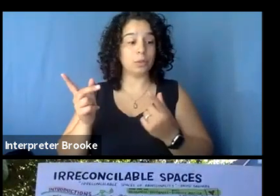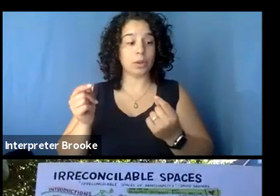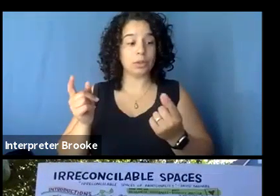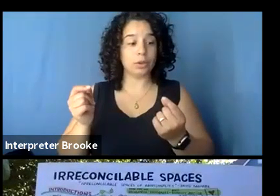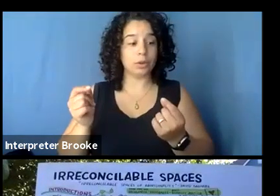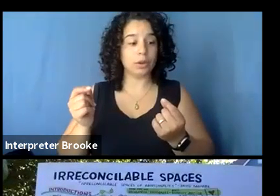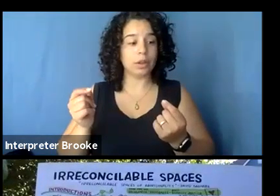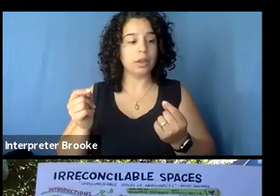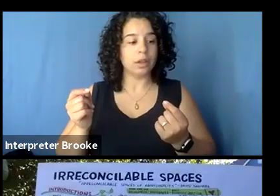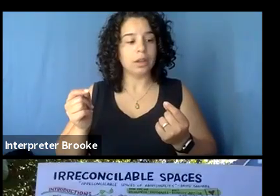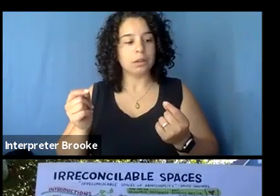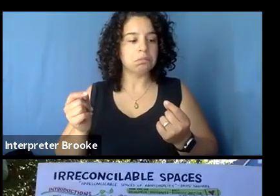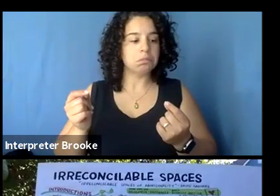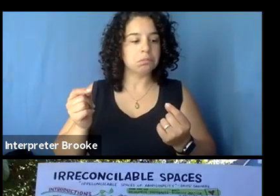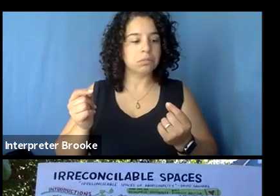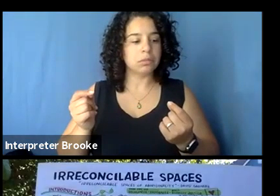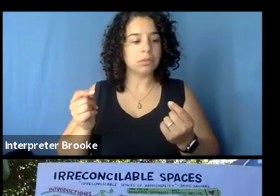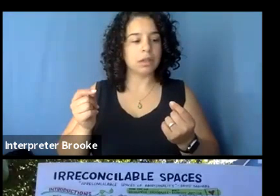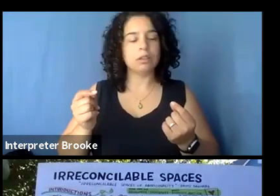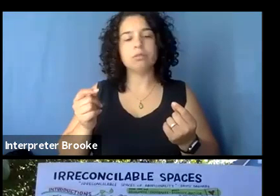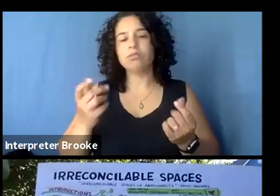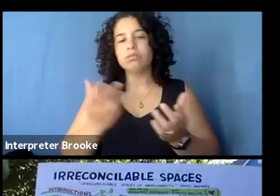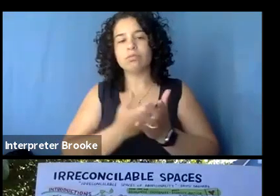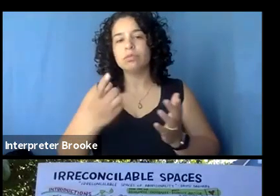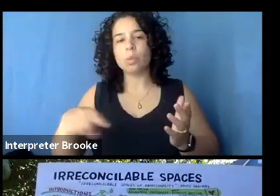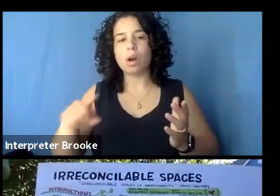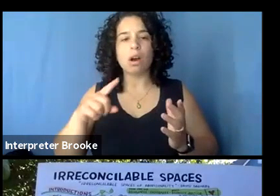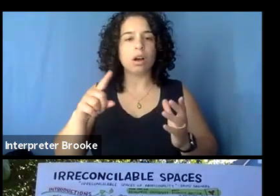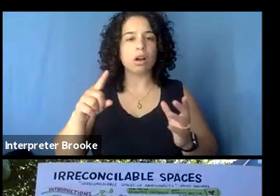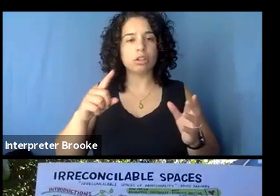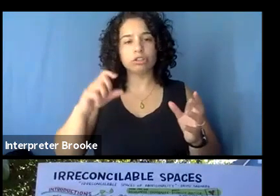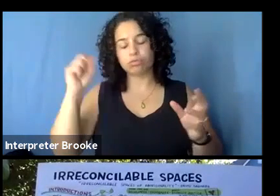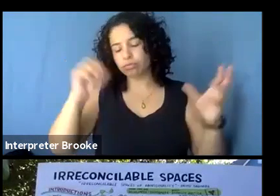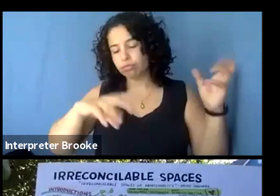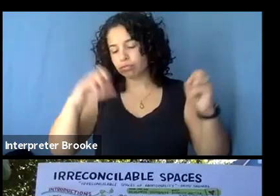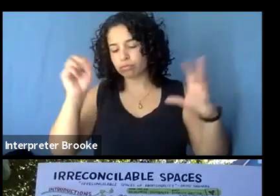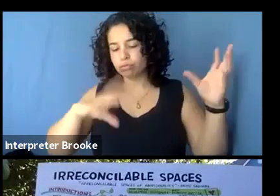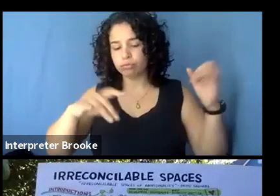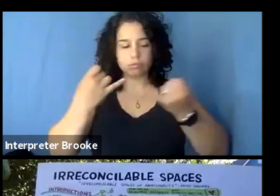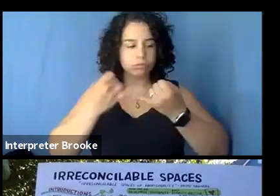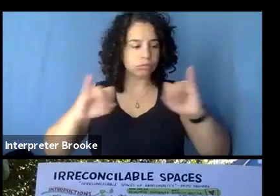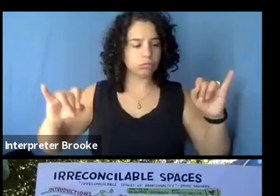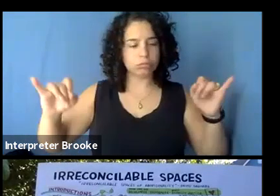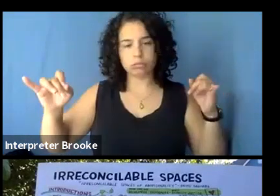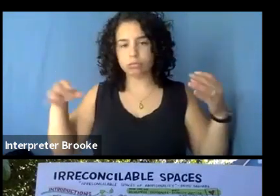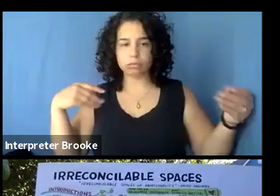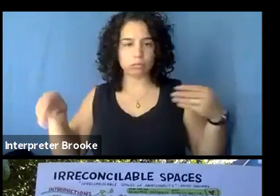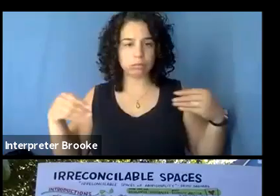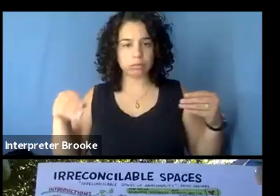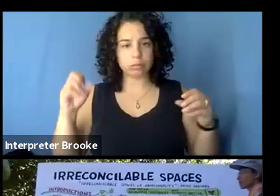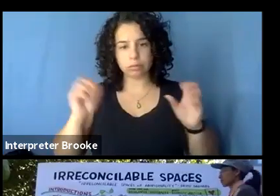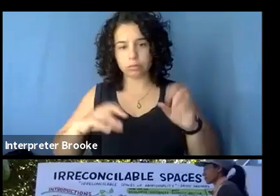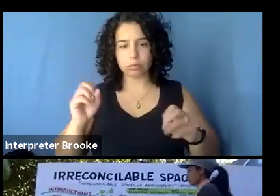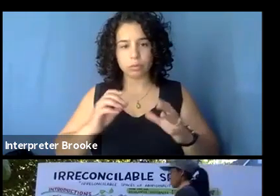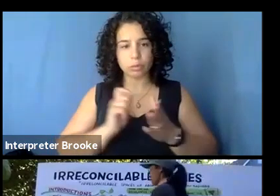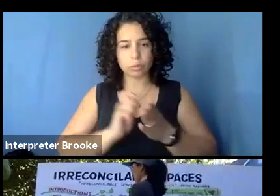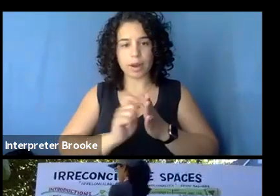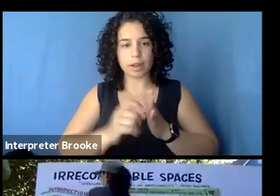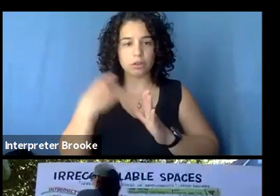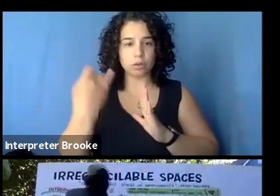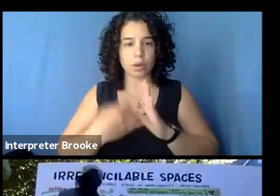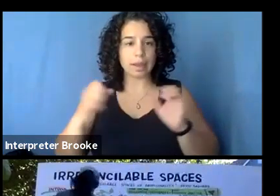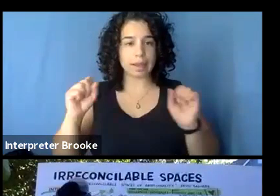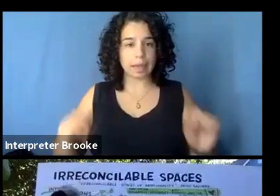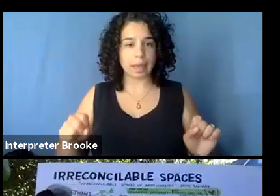just to do some free writing, free speaking, free drawing. And then we will come back and, where